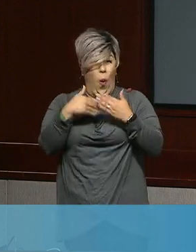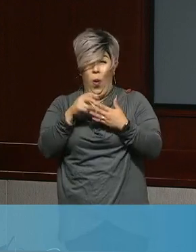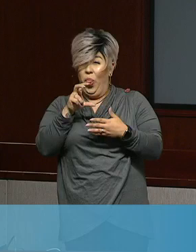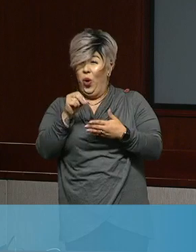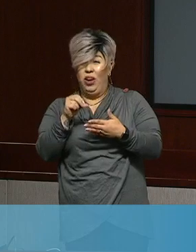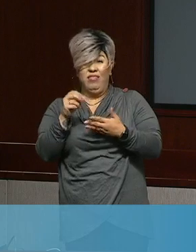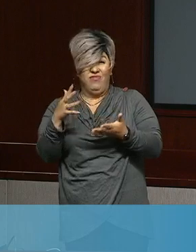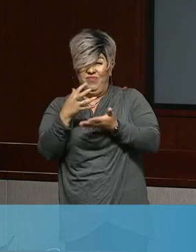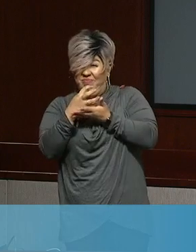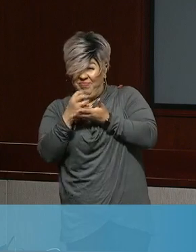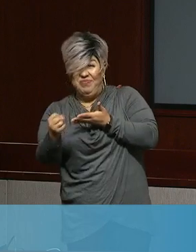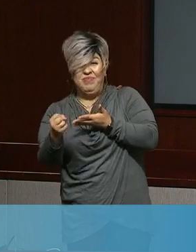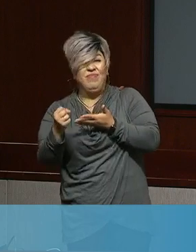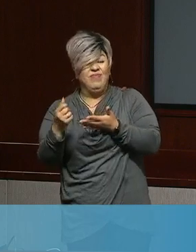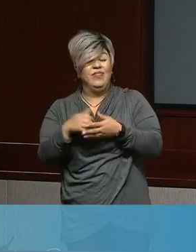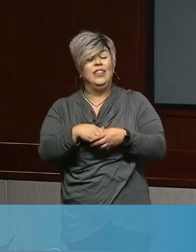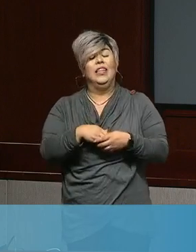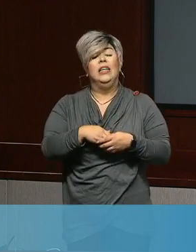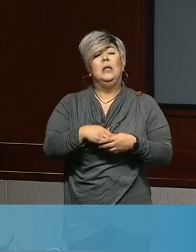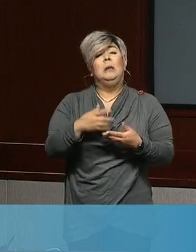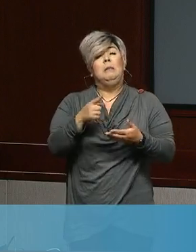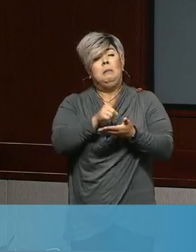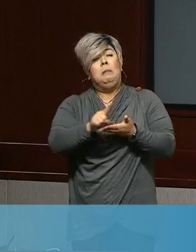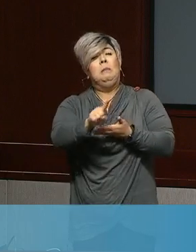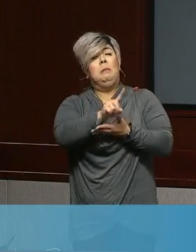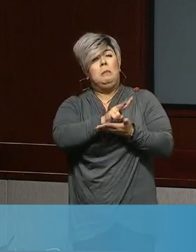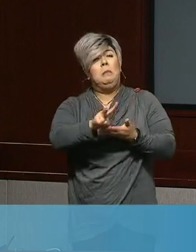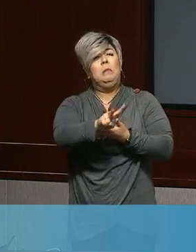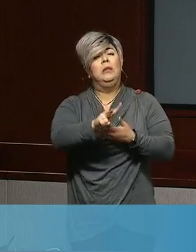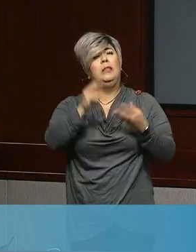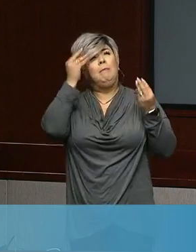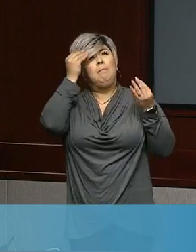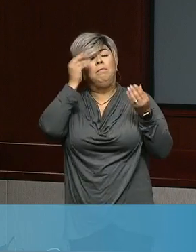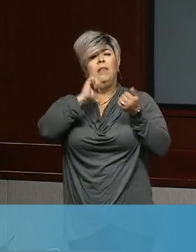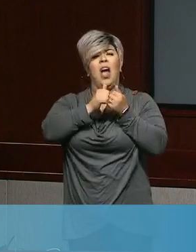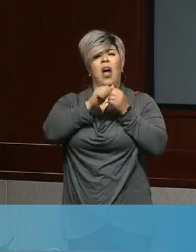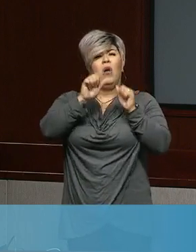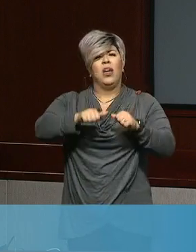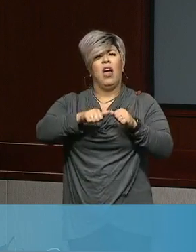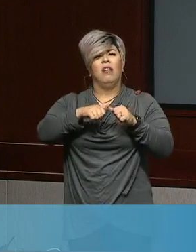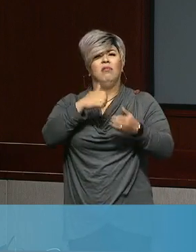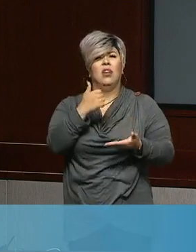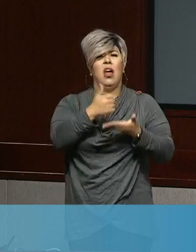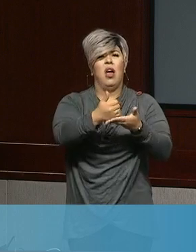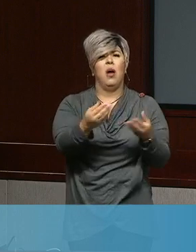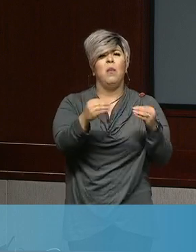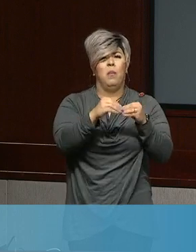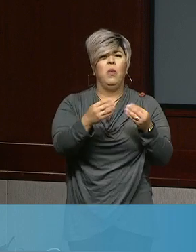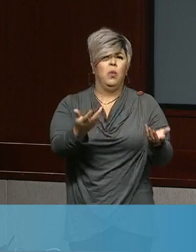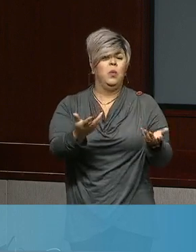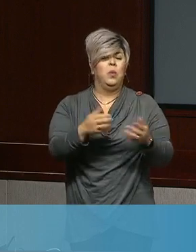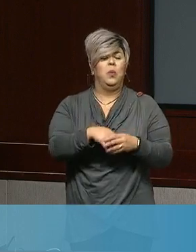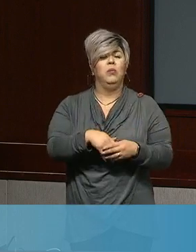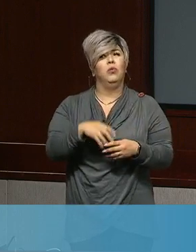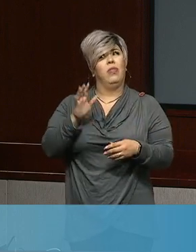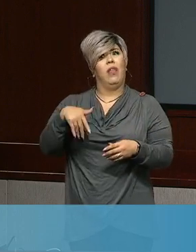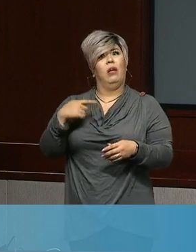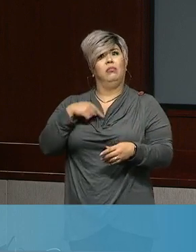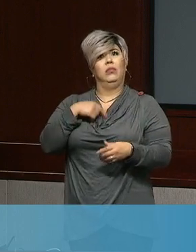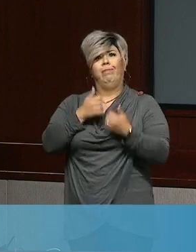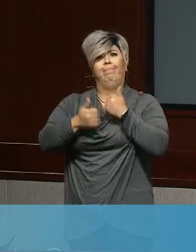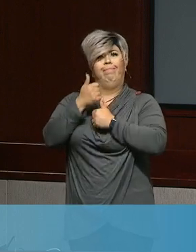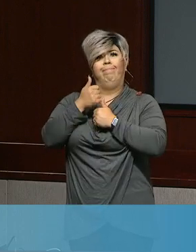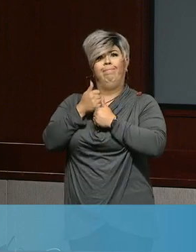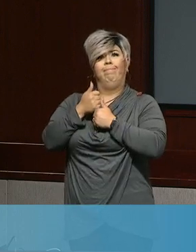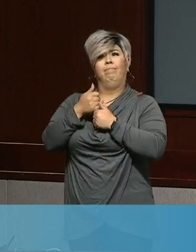ahead, we'll be considering how we may be able to do more. That is a priority of our staff, and I